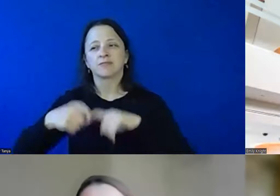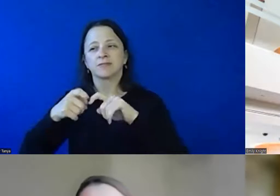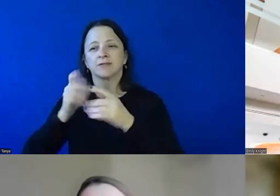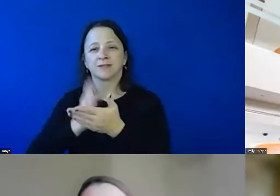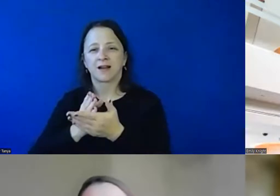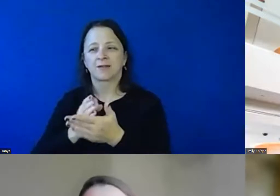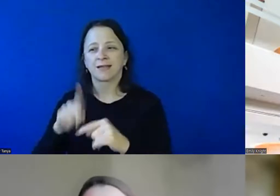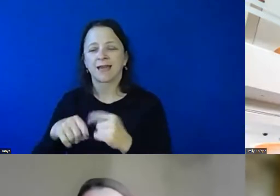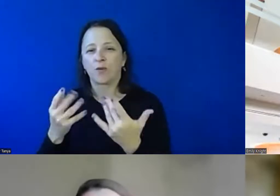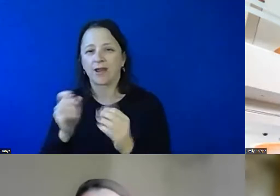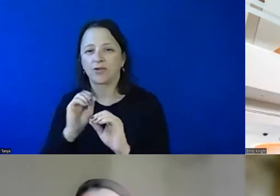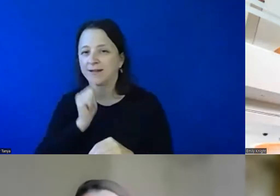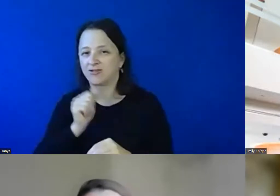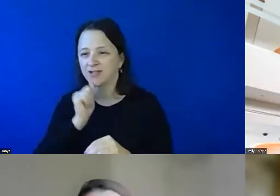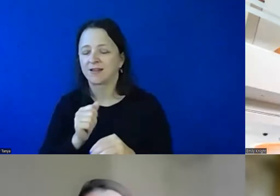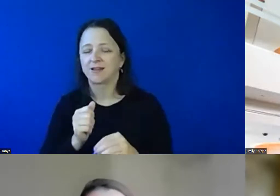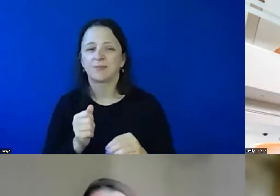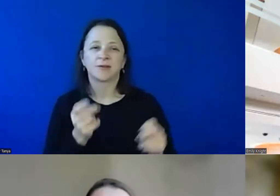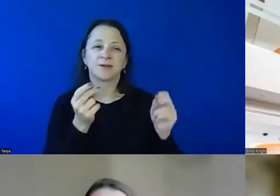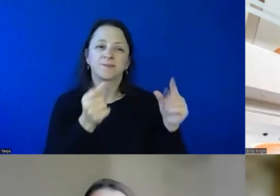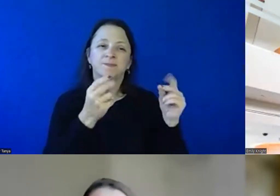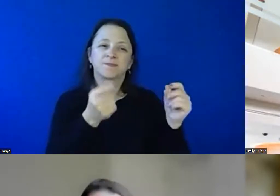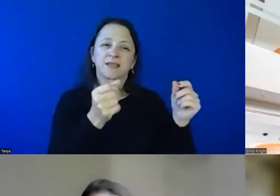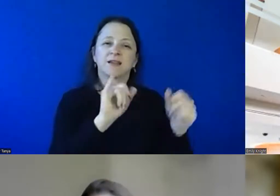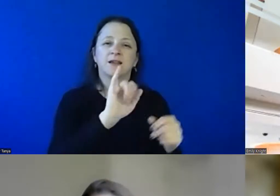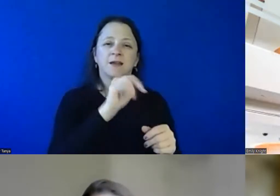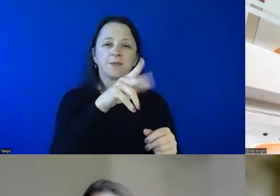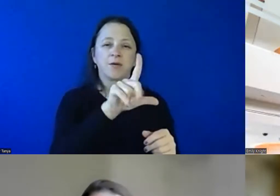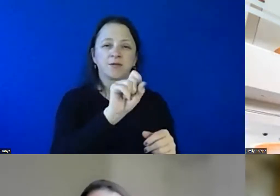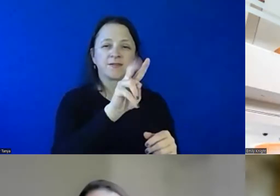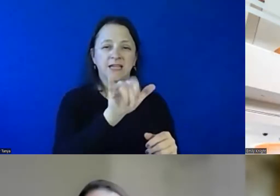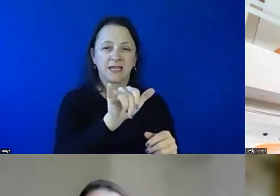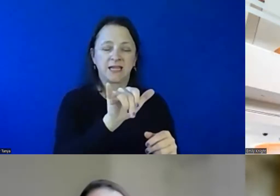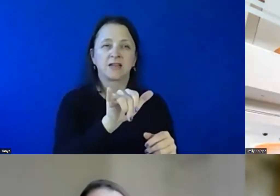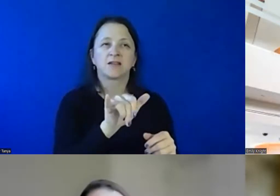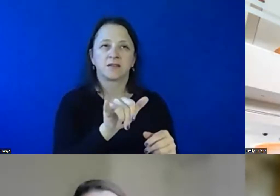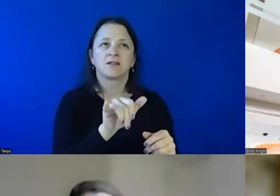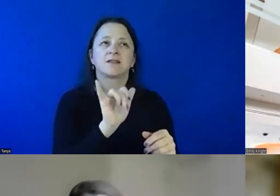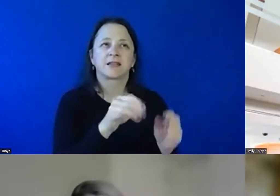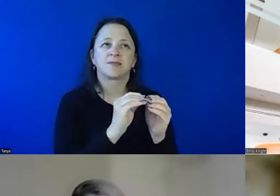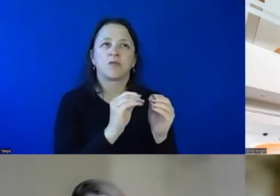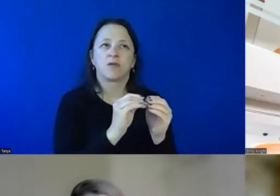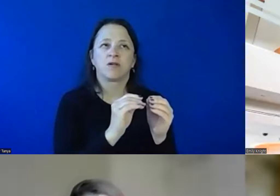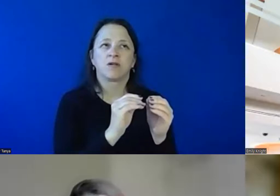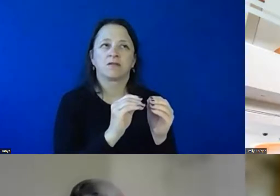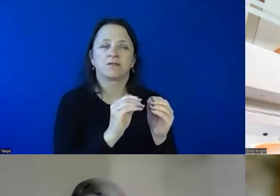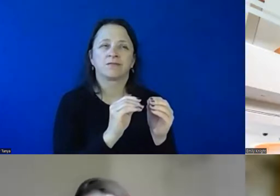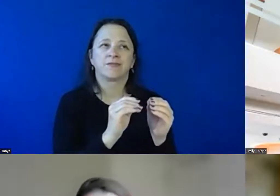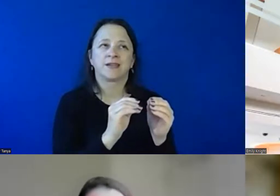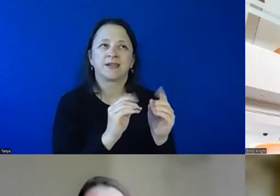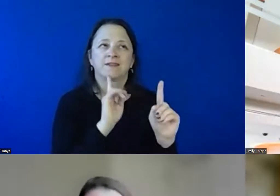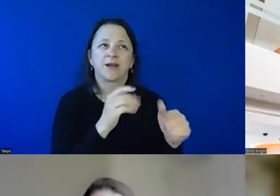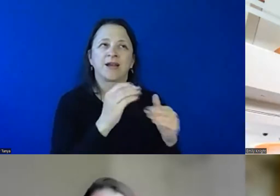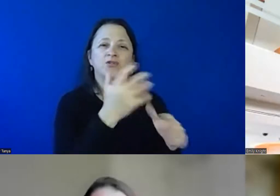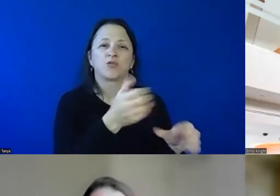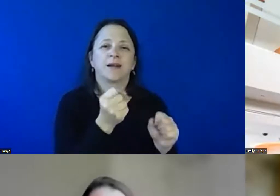then impulsivity, yes, there's an overlap, but they are distinct. Impulsivity would be when someone reacts too quickly,